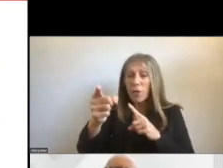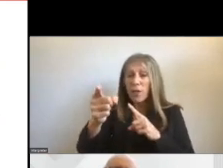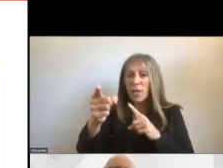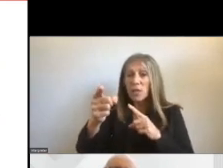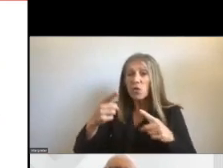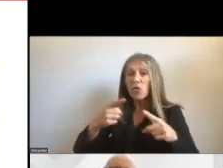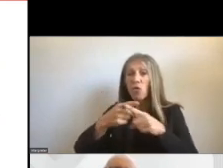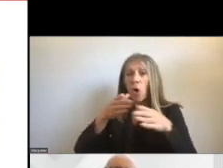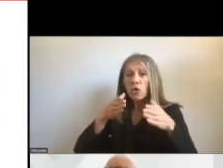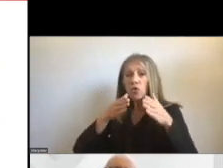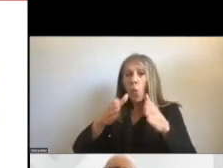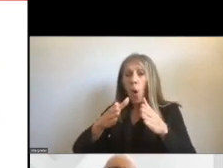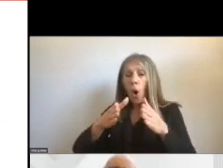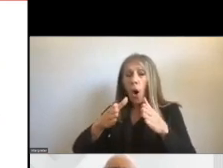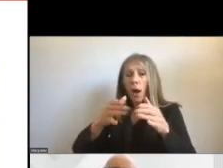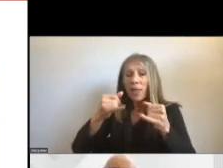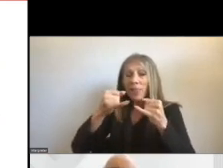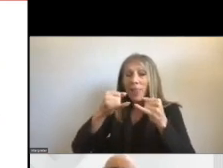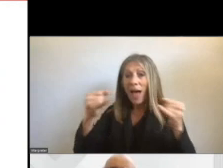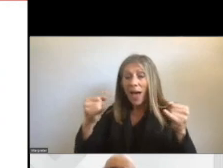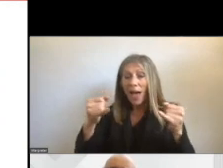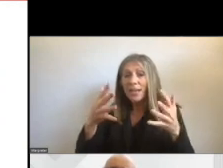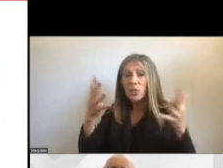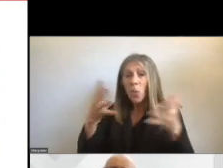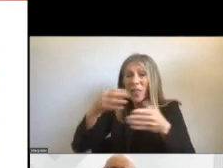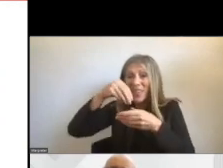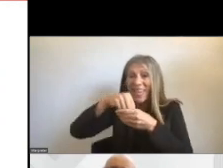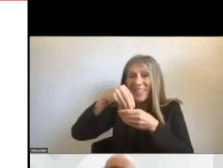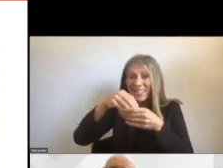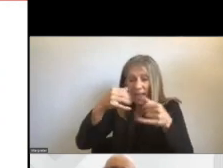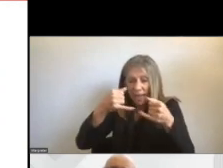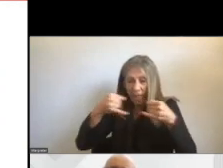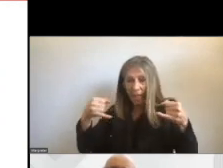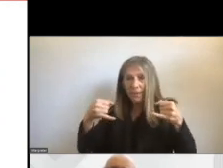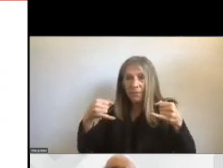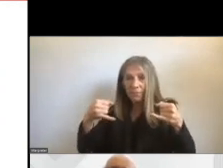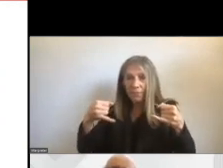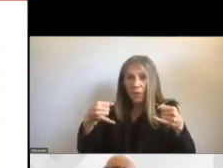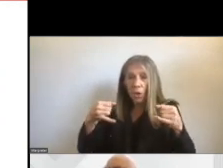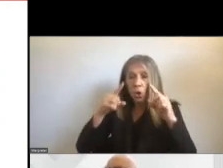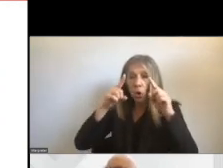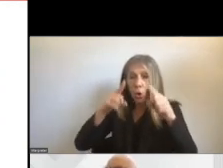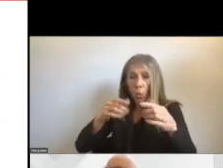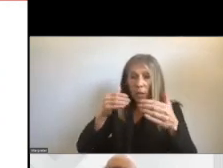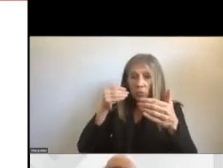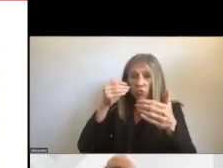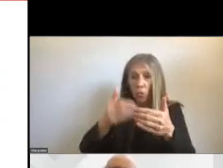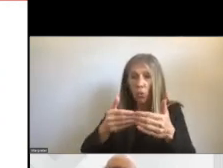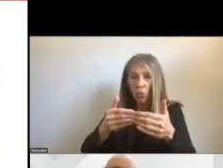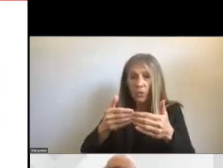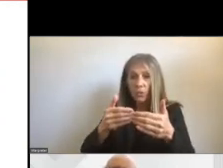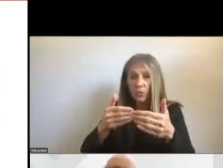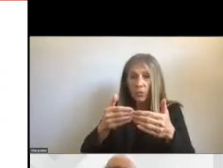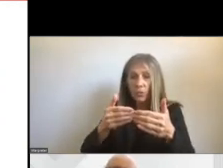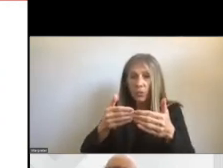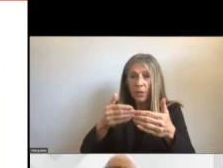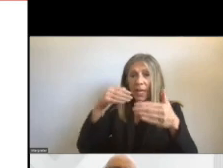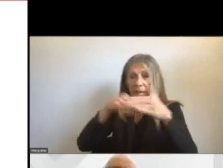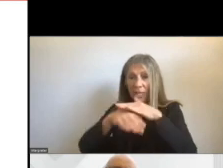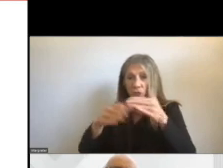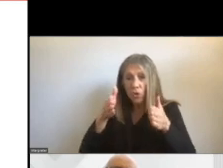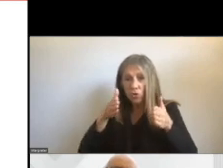paths are provided at roundabouts, edge protection is required on the street side edge of the